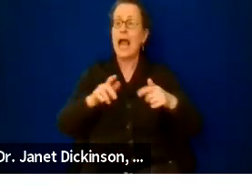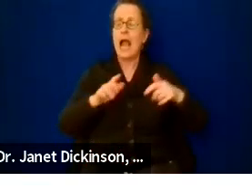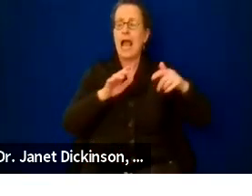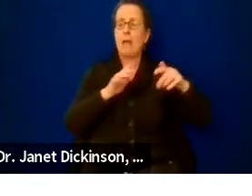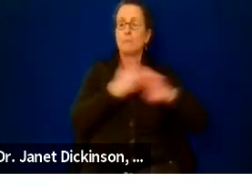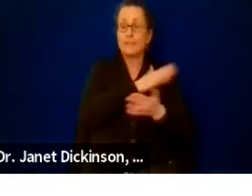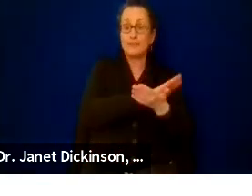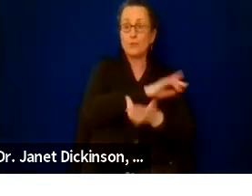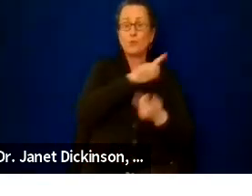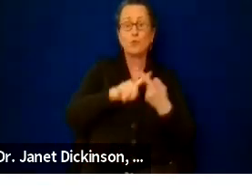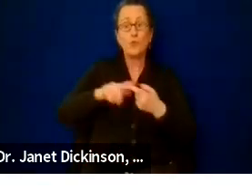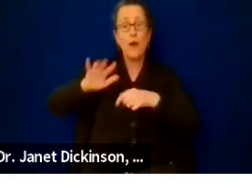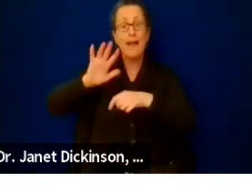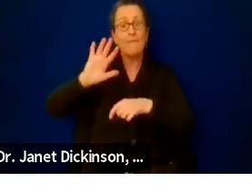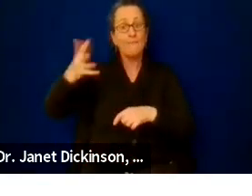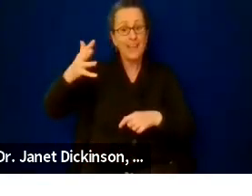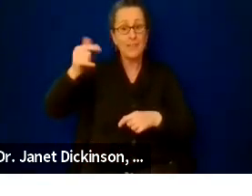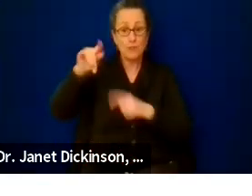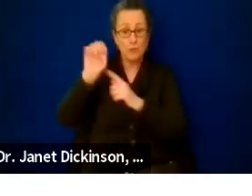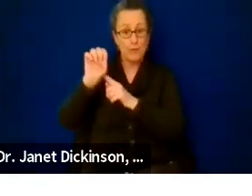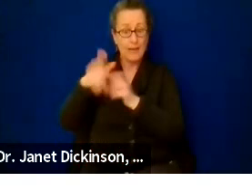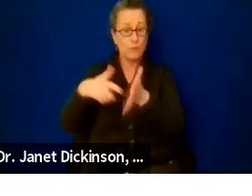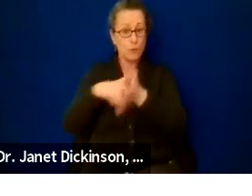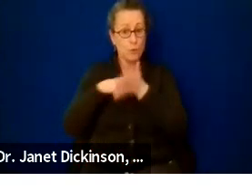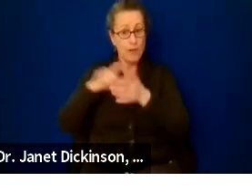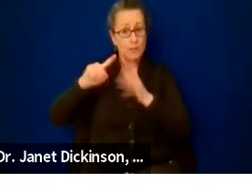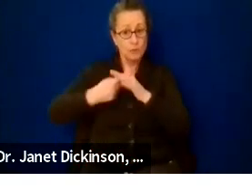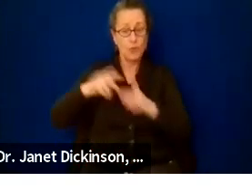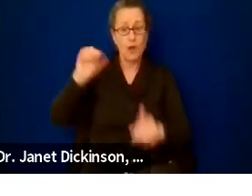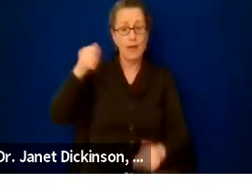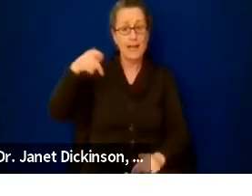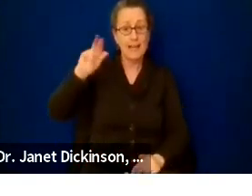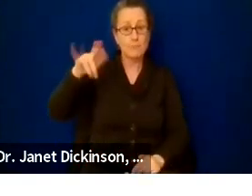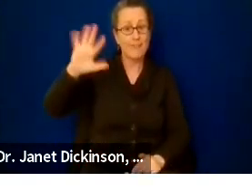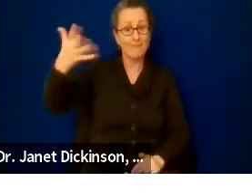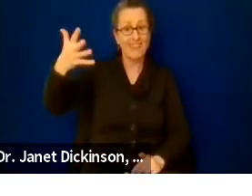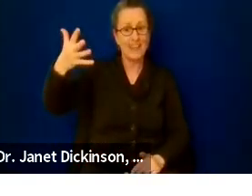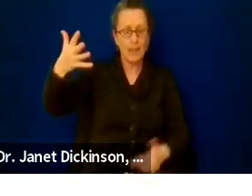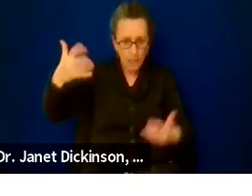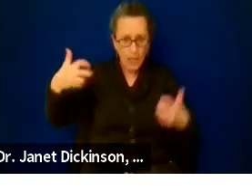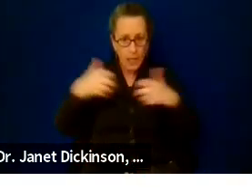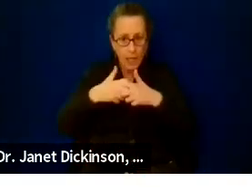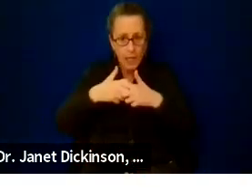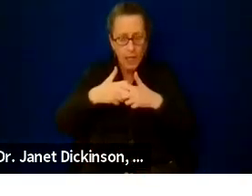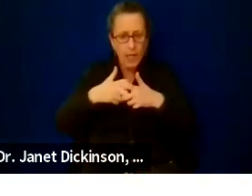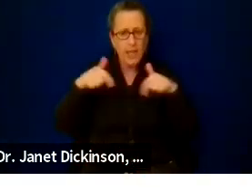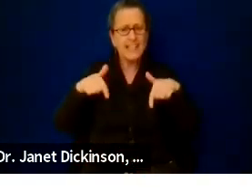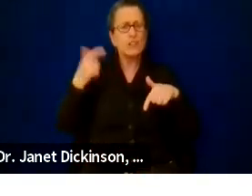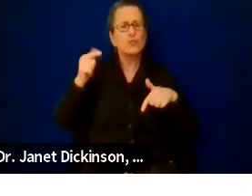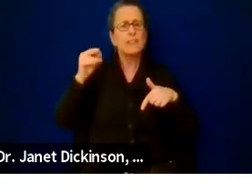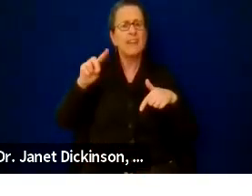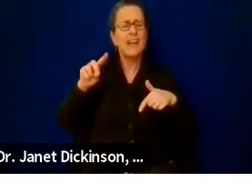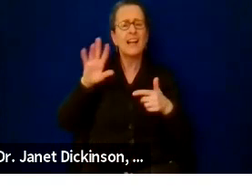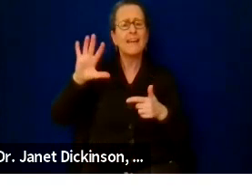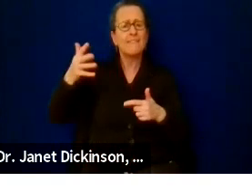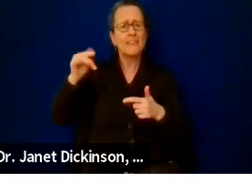5th graders to come in on the middle school date so that they're coming with their peers into that building. And then